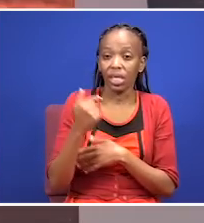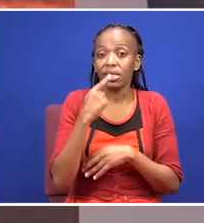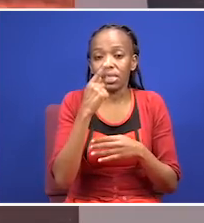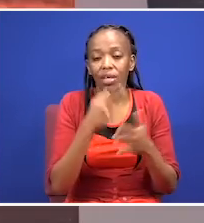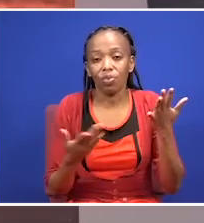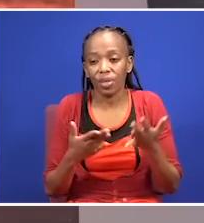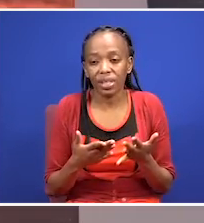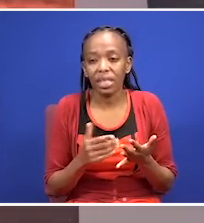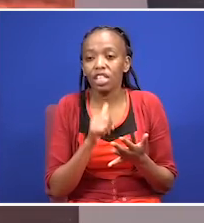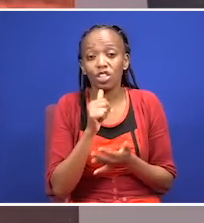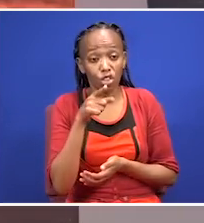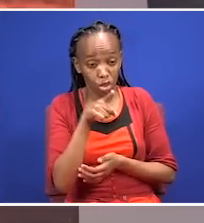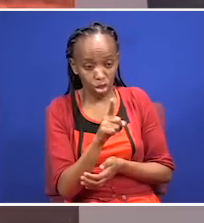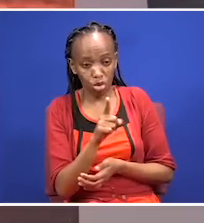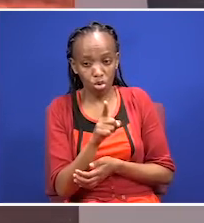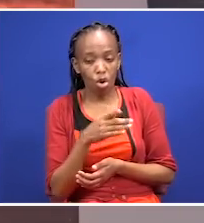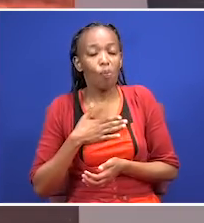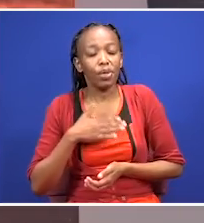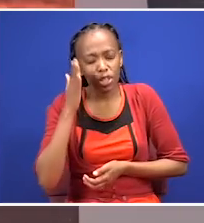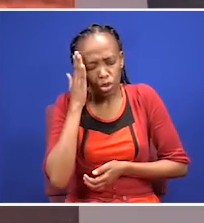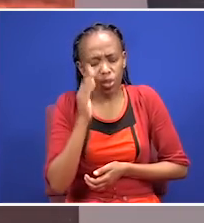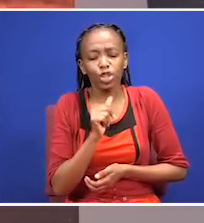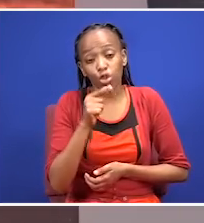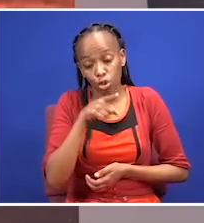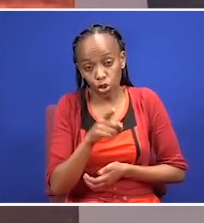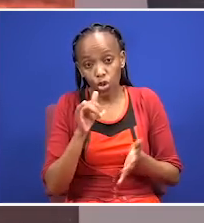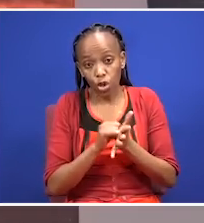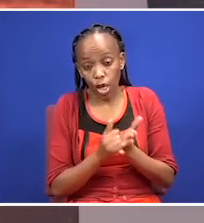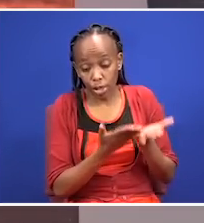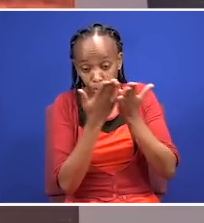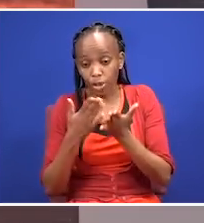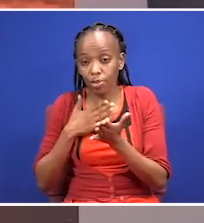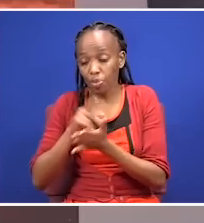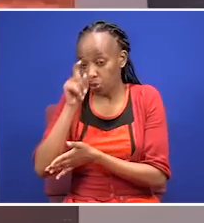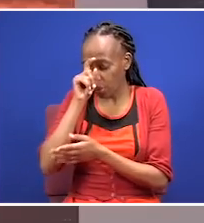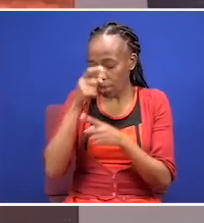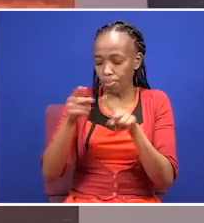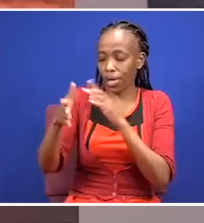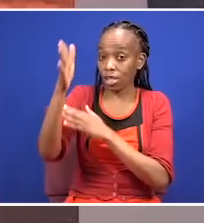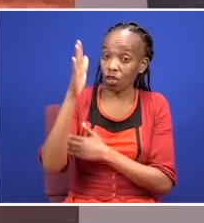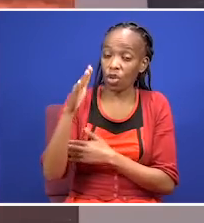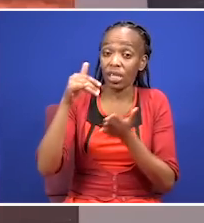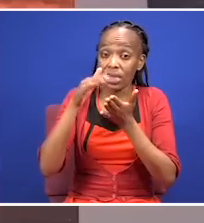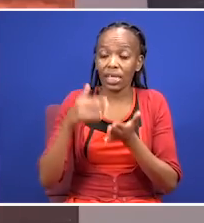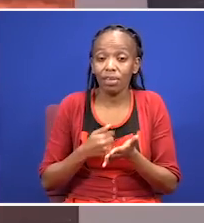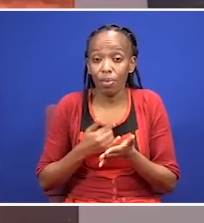saying it is not you kindly not it is not you that brought me to egypt but god sent me here with the